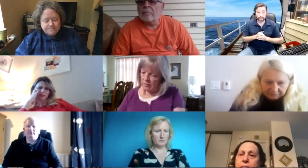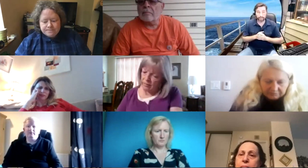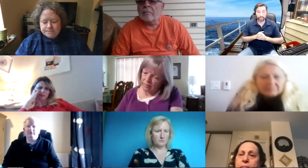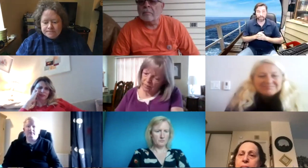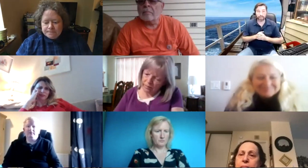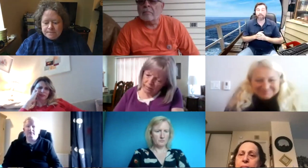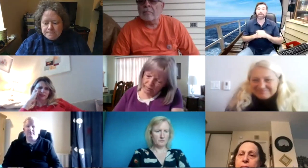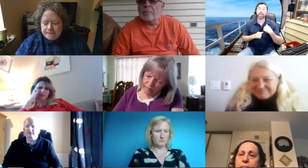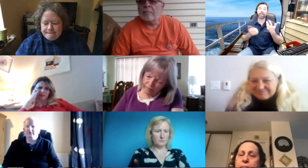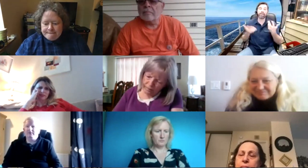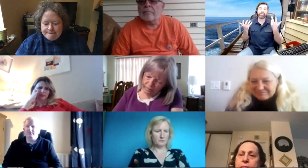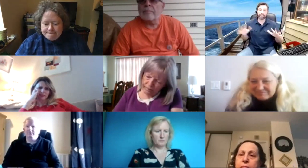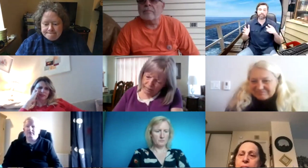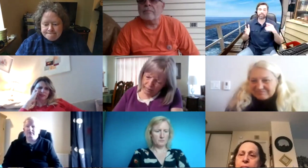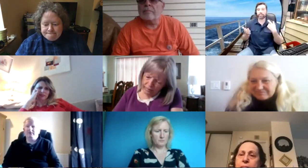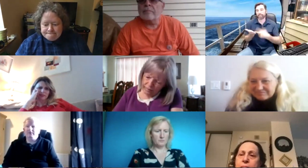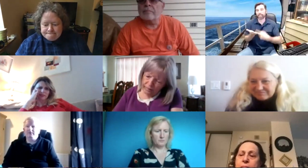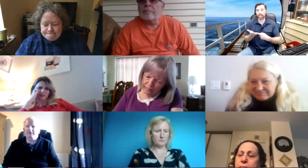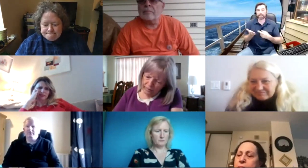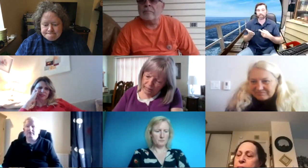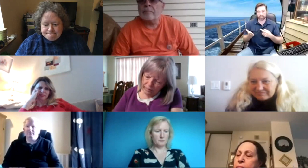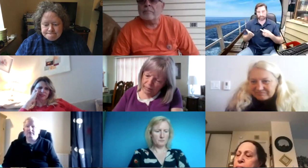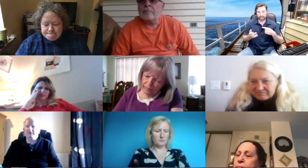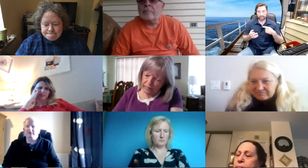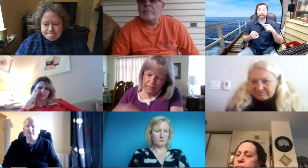with Stuart regarding this as well.